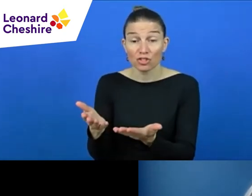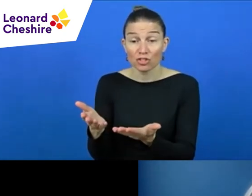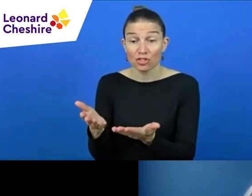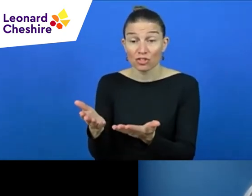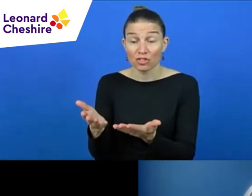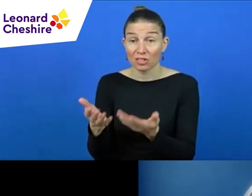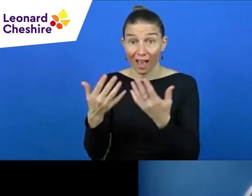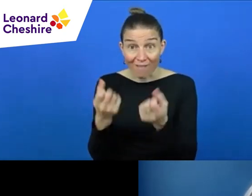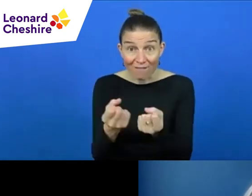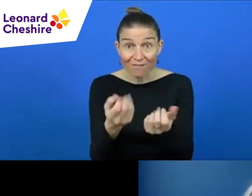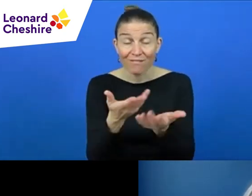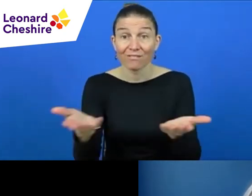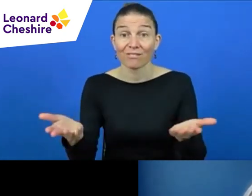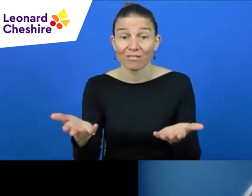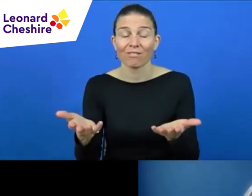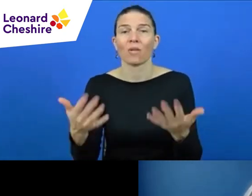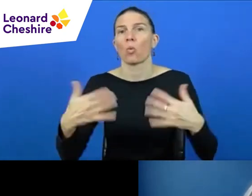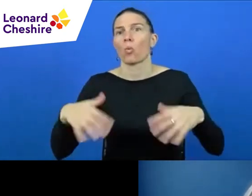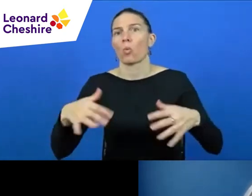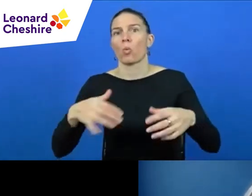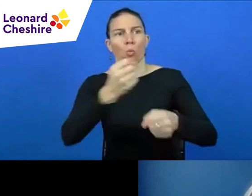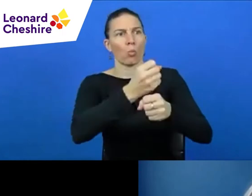becoming real game changers in the workplace,